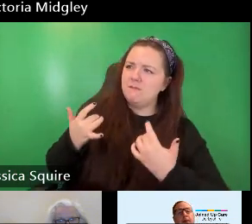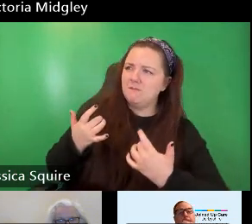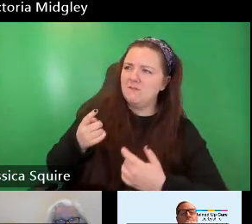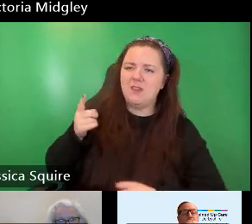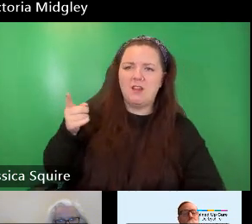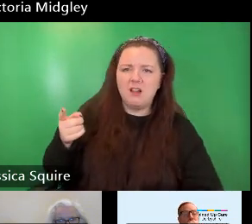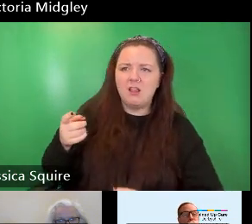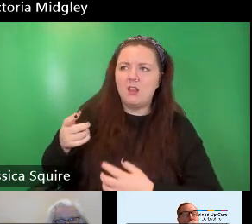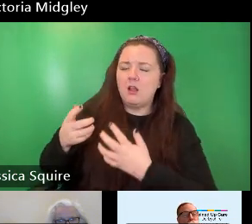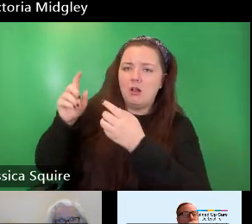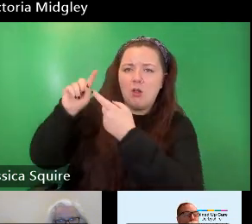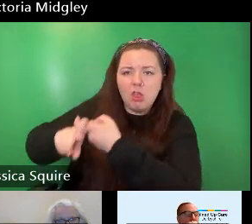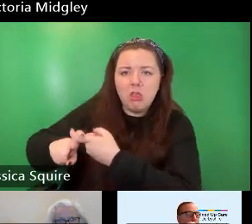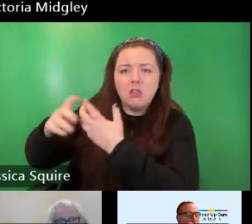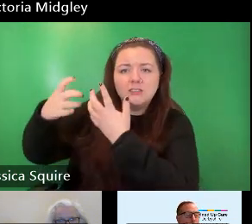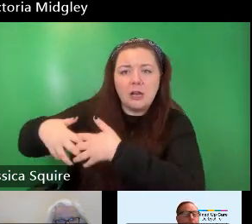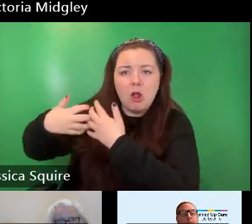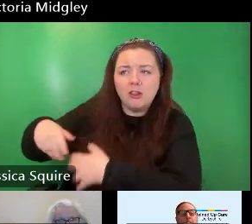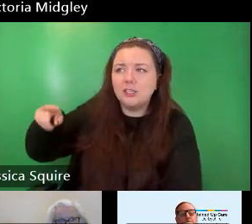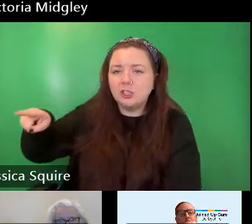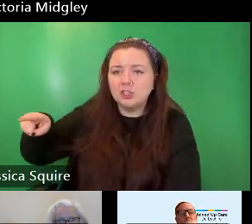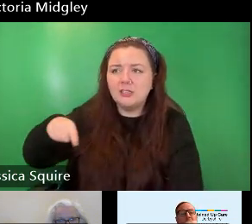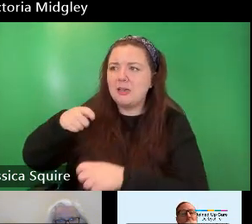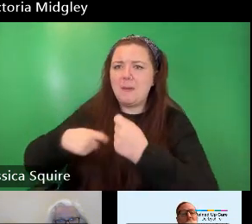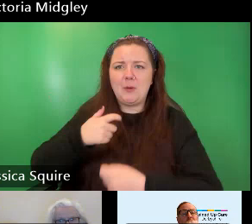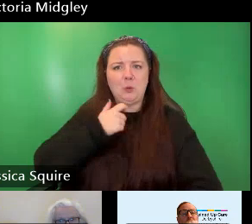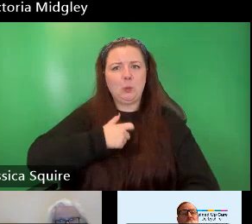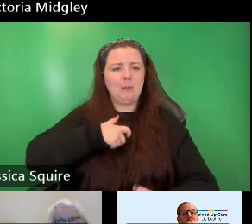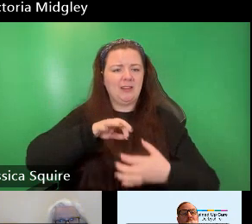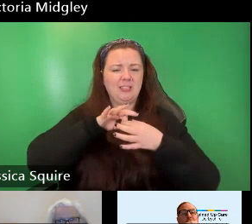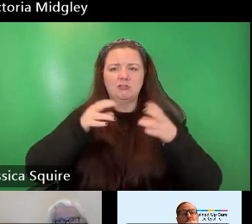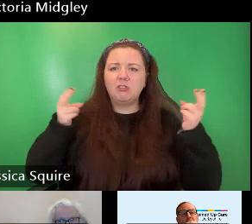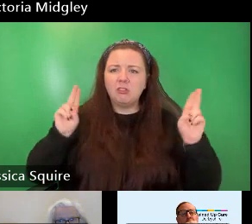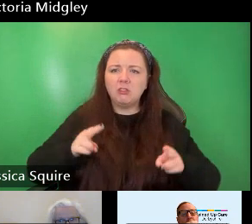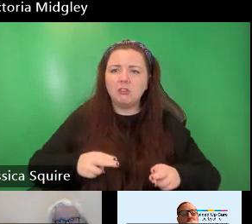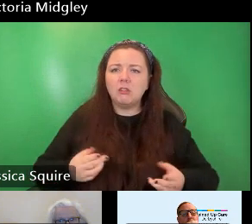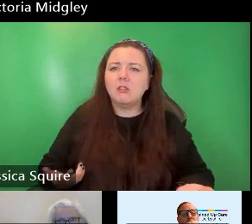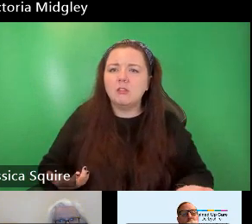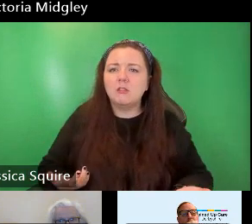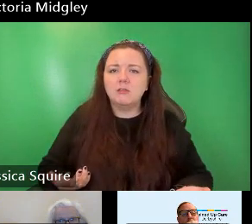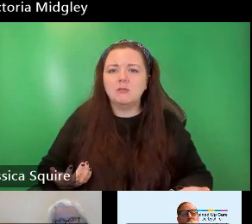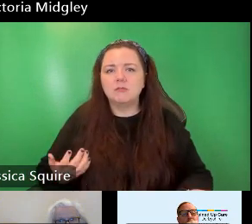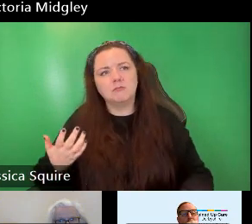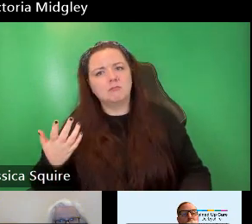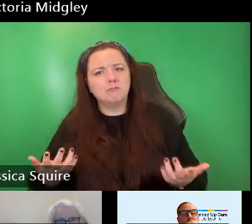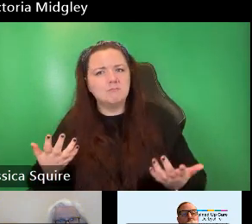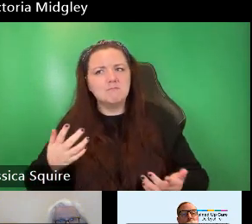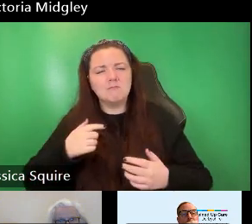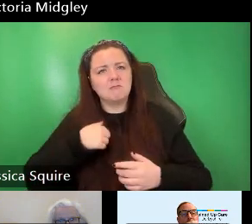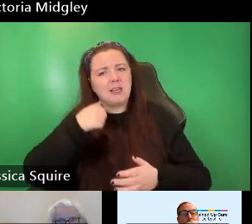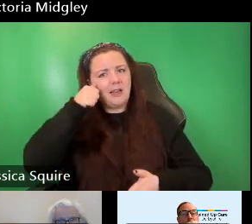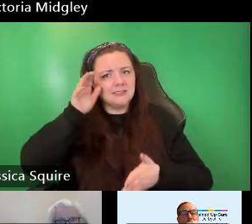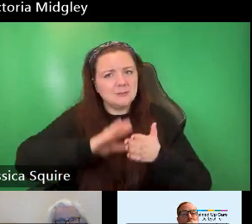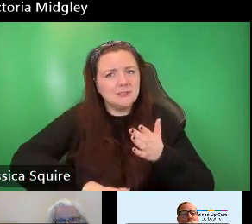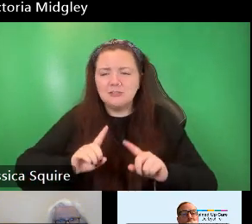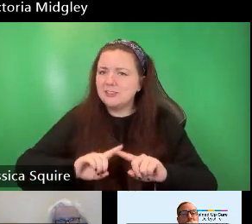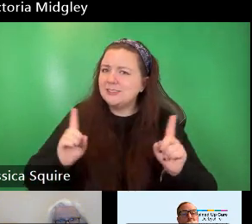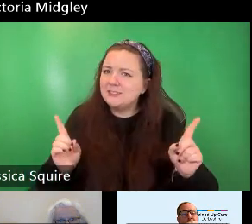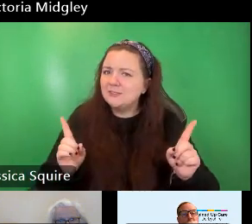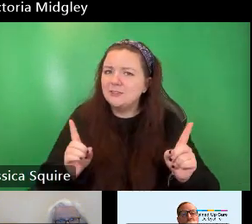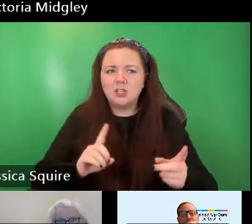technology reliance reduces the personal interactions. If I'm doing something face-to-face or on an app, would I get a different service and a different kind of interaction if